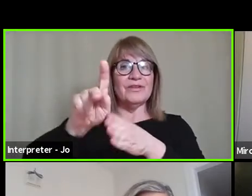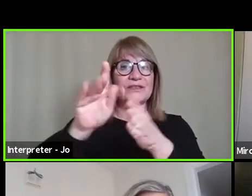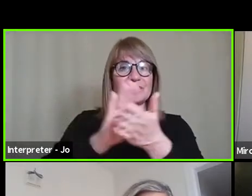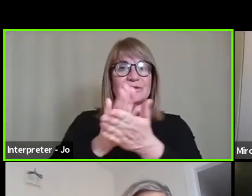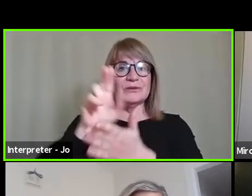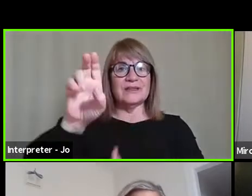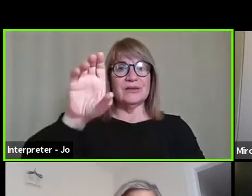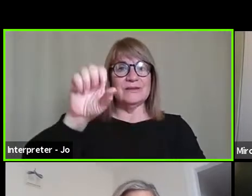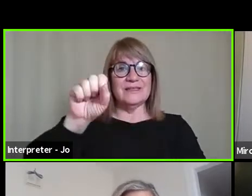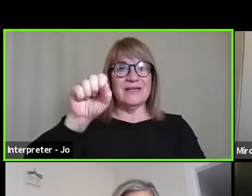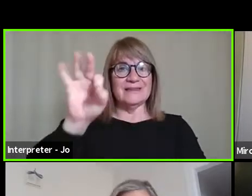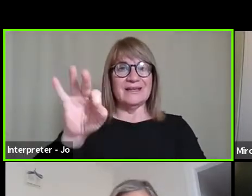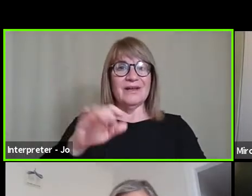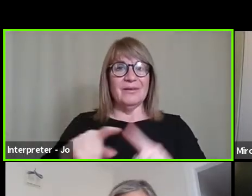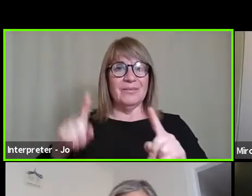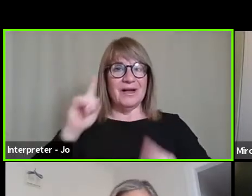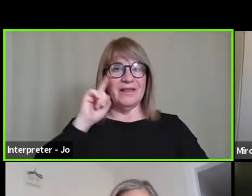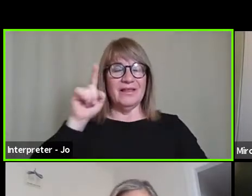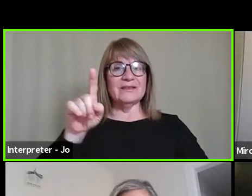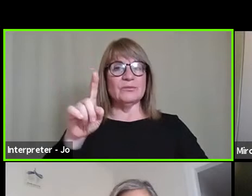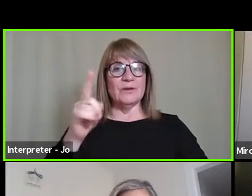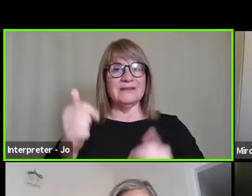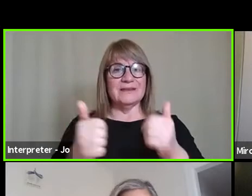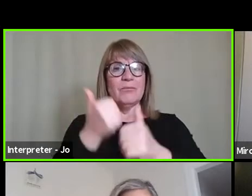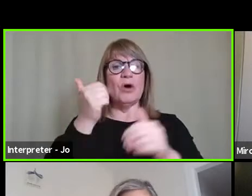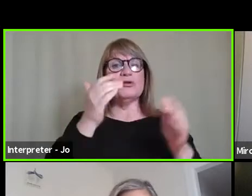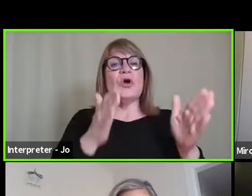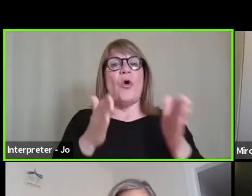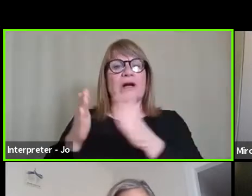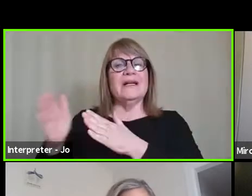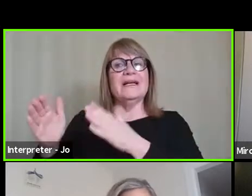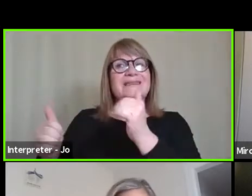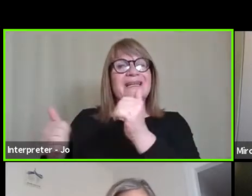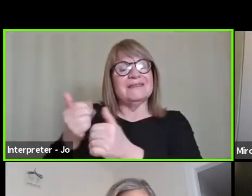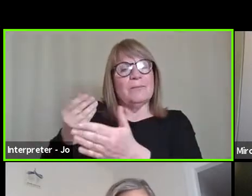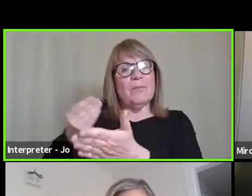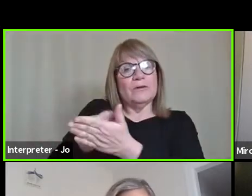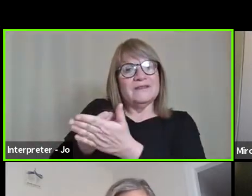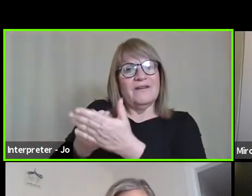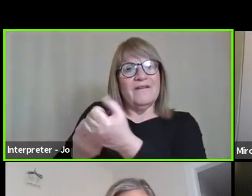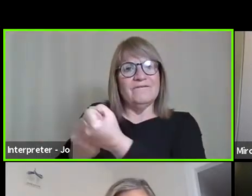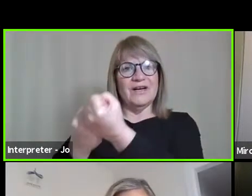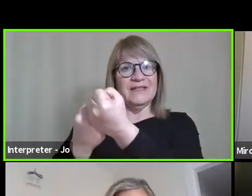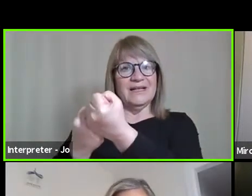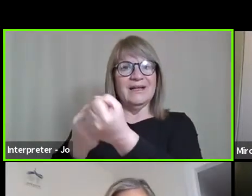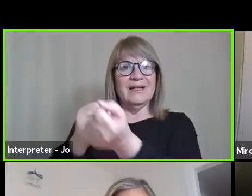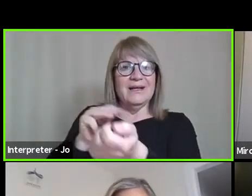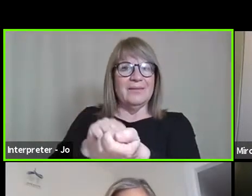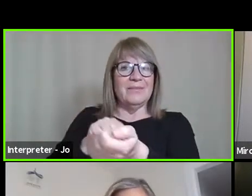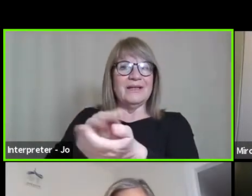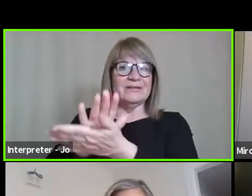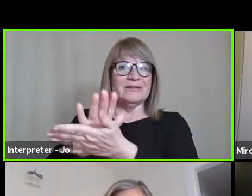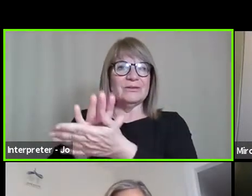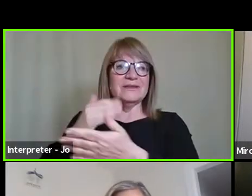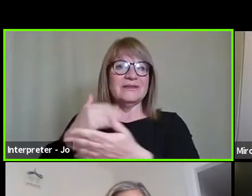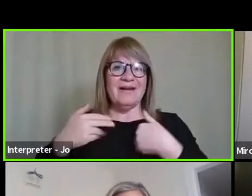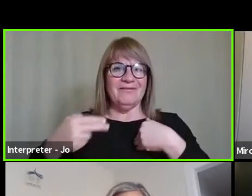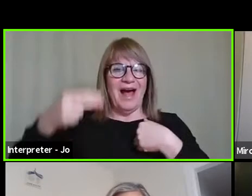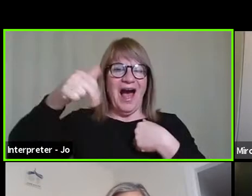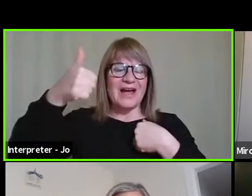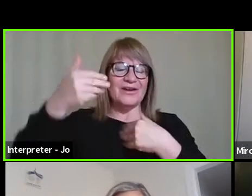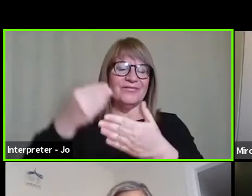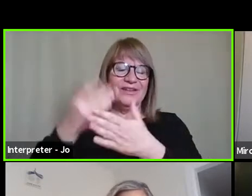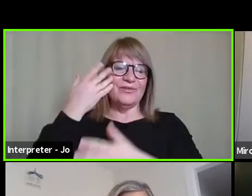uh but i would say that this one probably is the most organized and probably has the most funding as medical schools have a hierarchy to them as well um